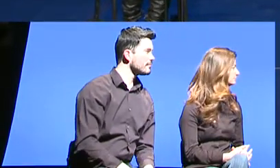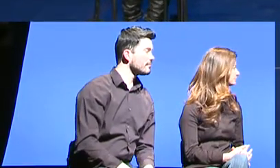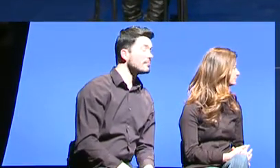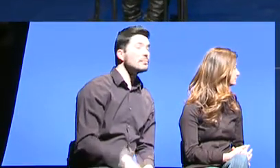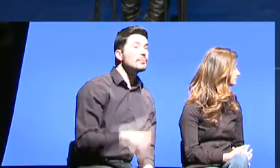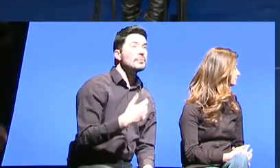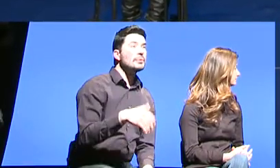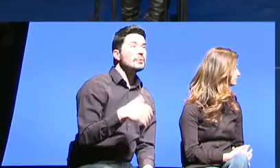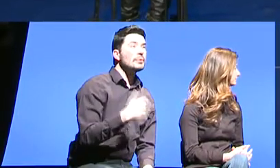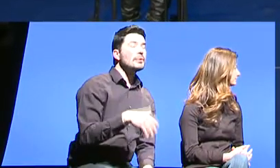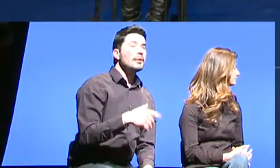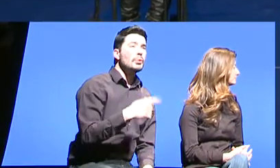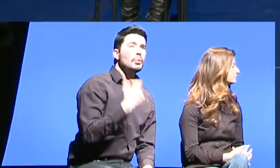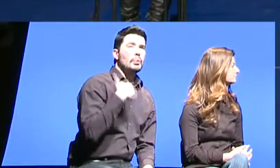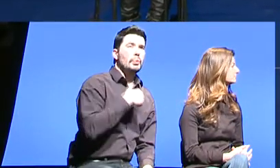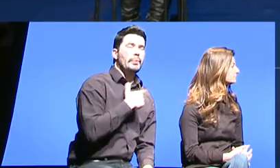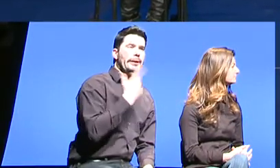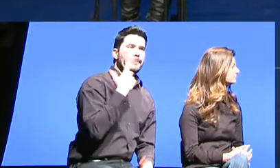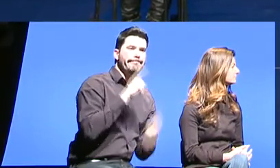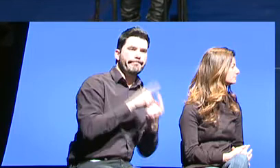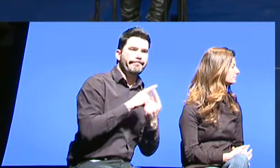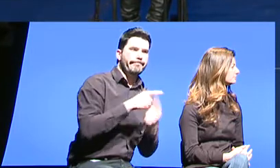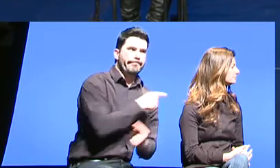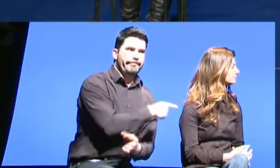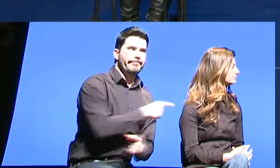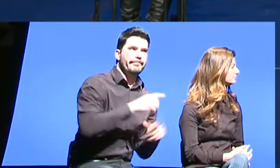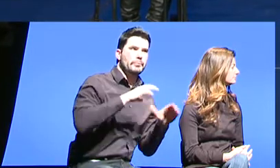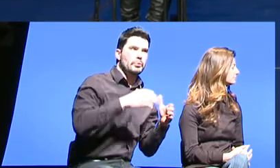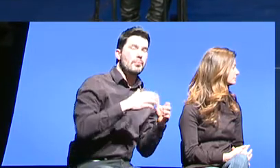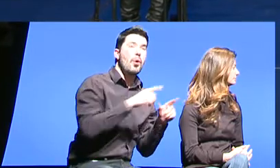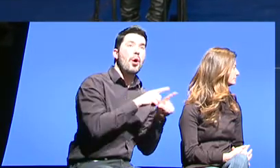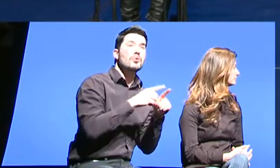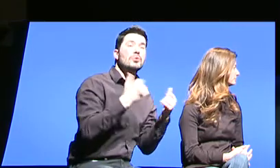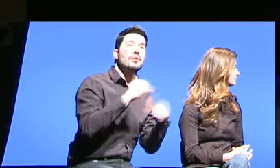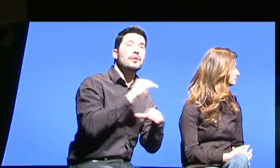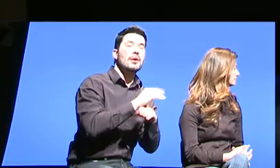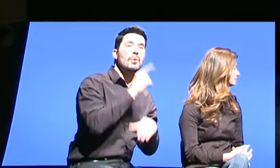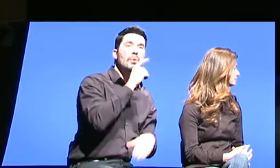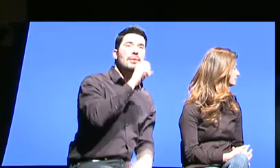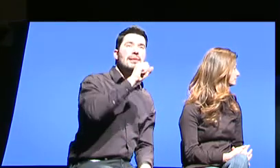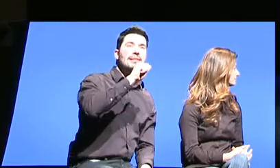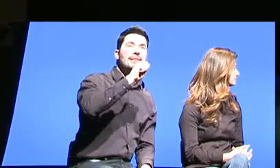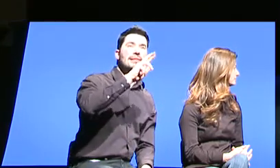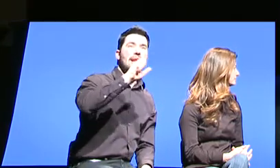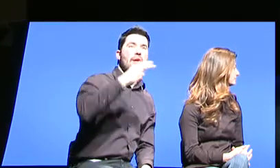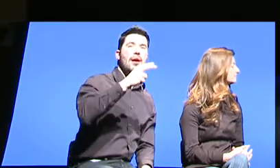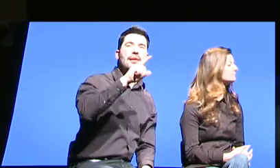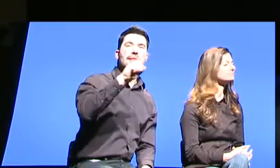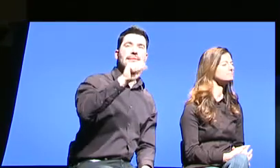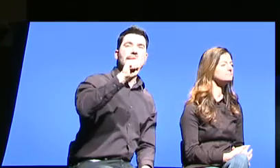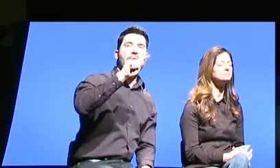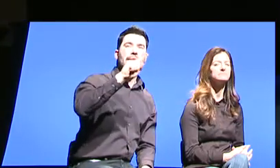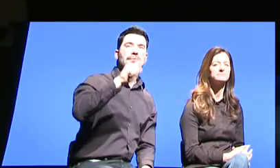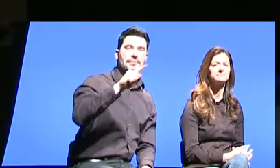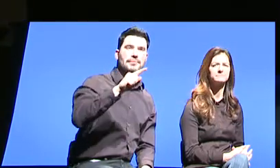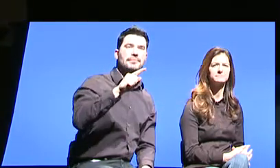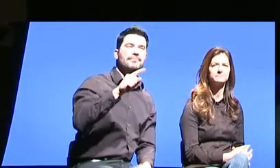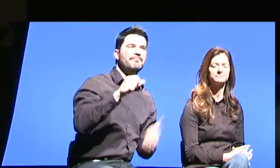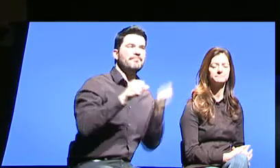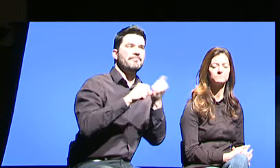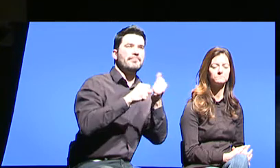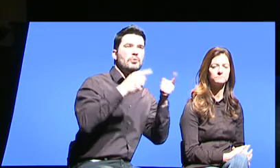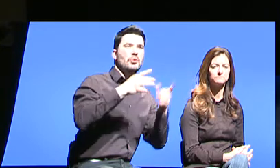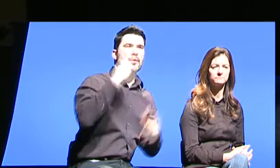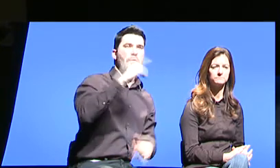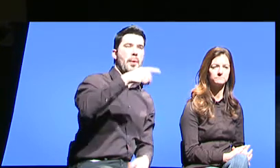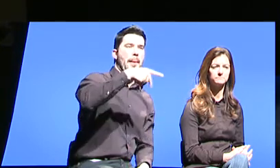You've gotten to know the members of this cast. We're also joined tonight by Sarah Zatz, who is the Associate Director